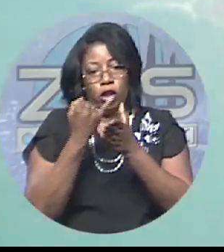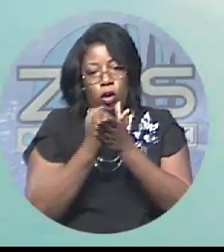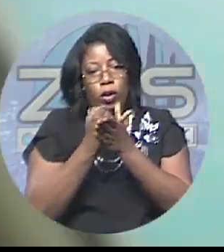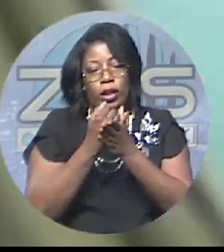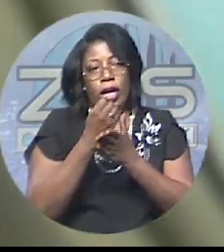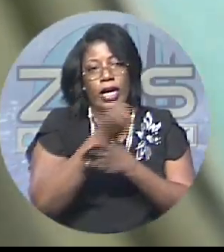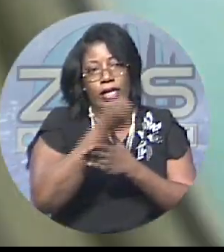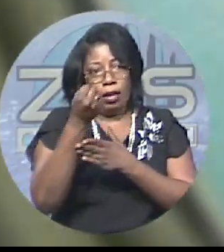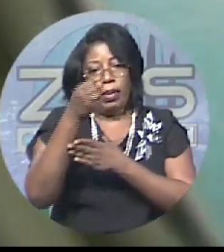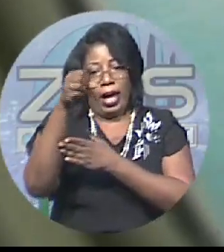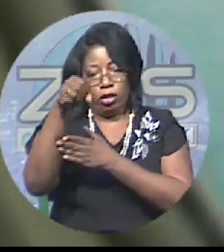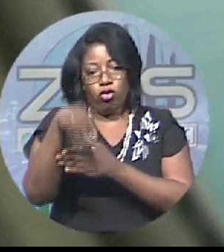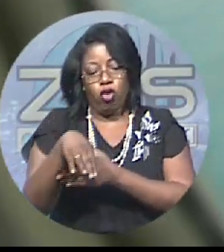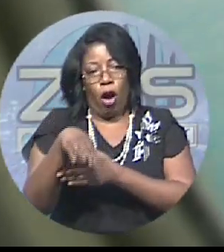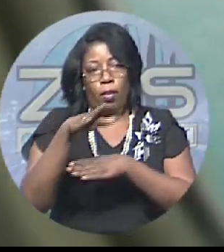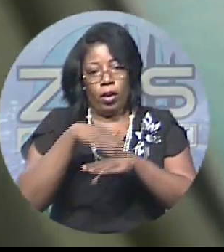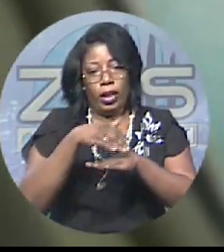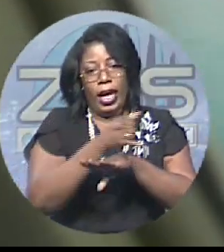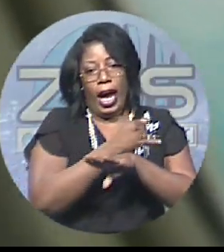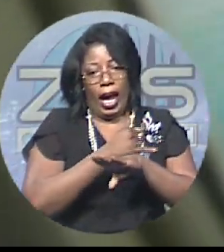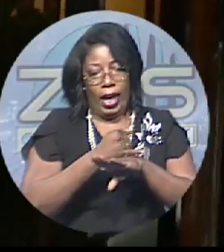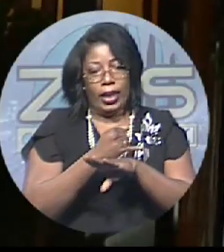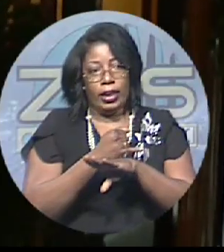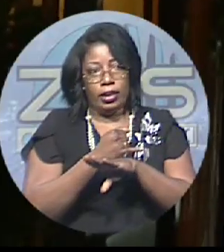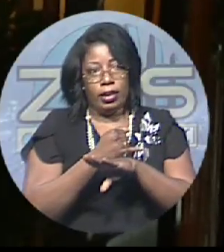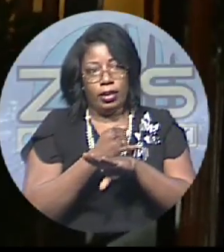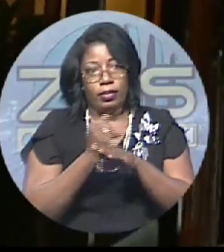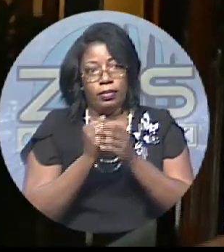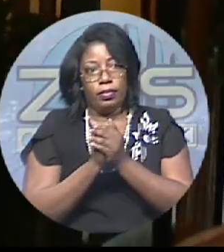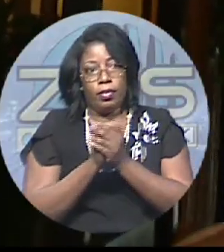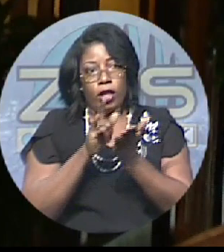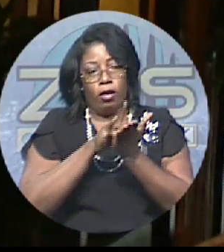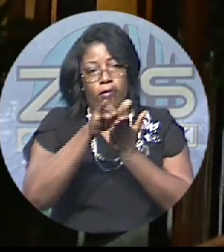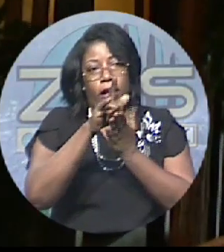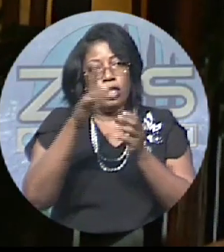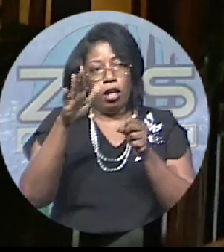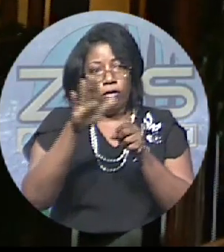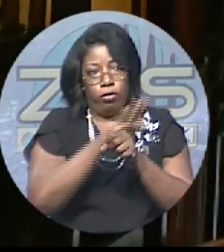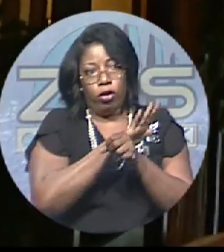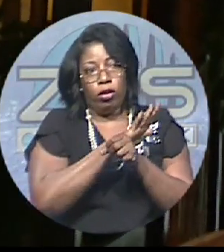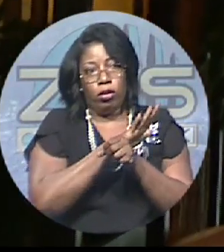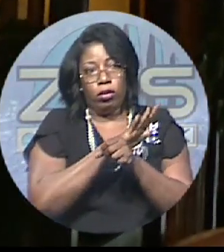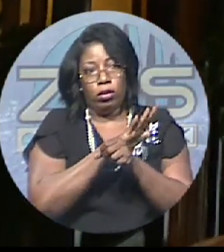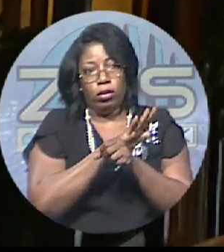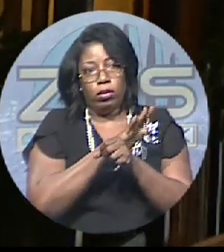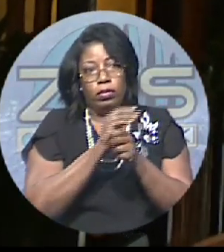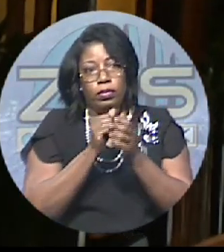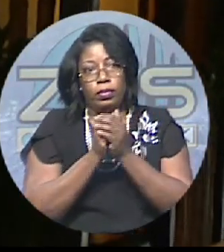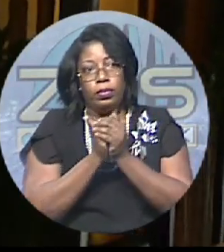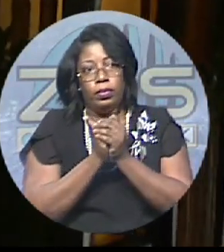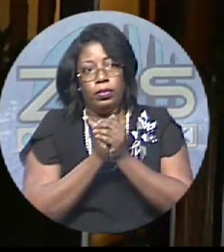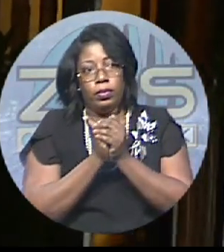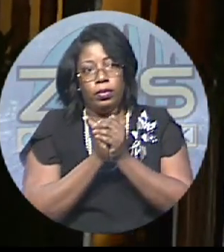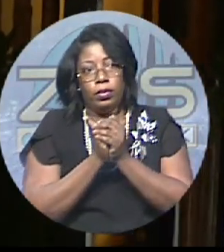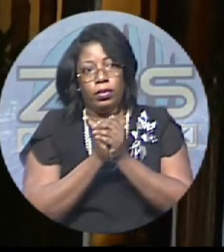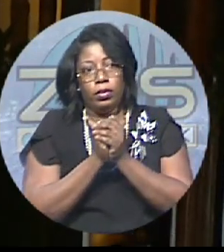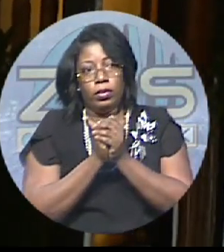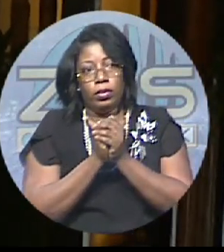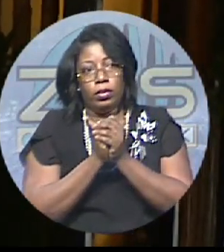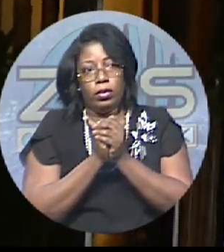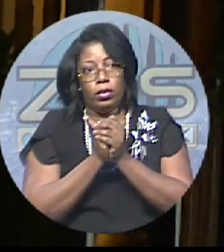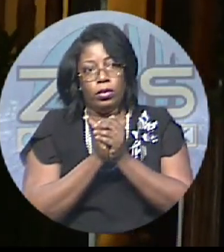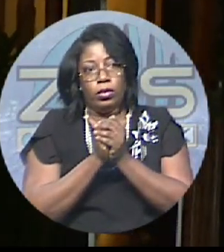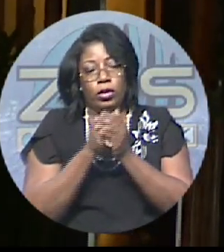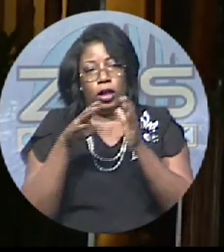supply drops to those islands that have been severely hit. The flights are always full, or at least, you know, outdoing